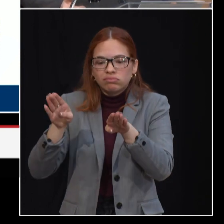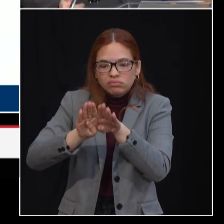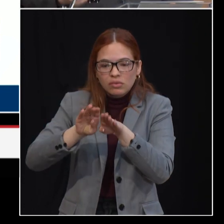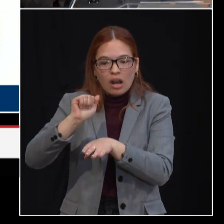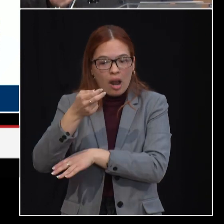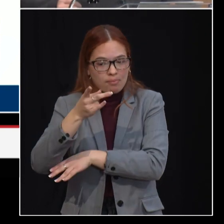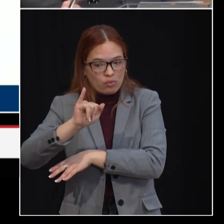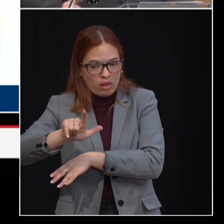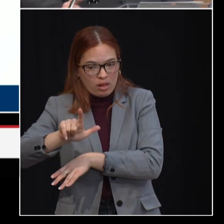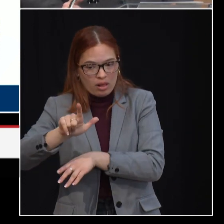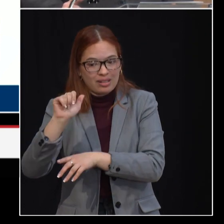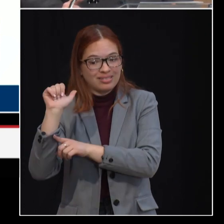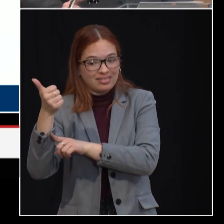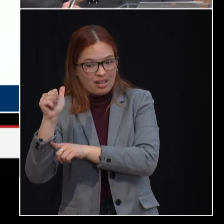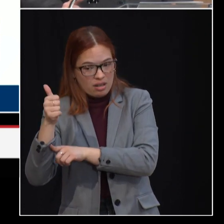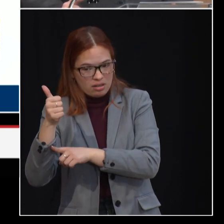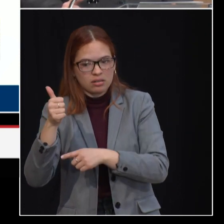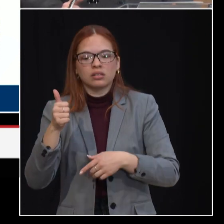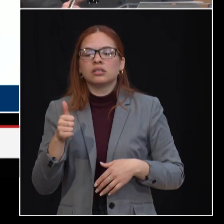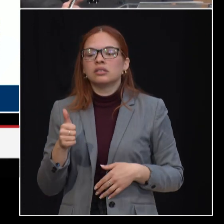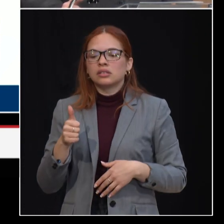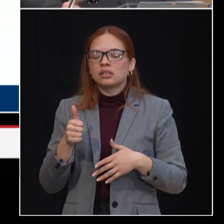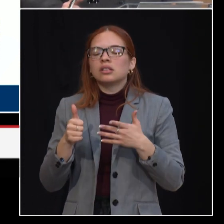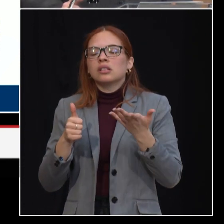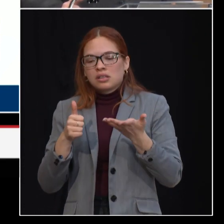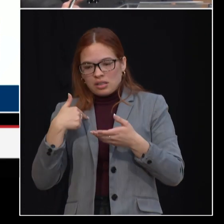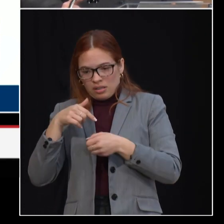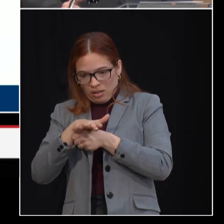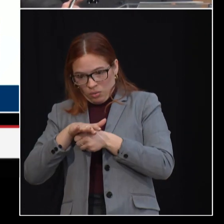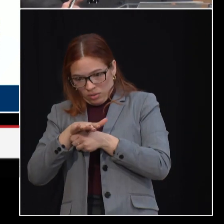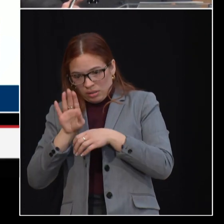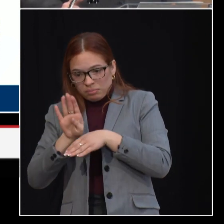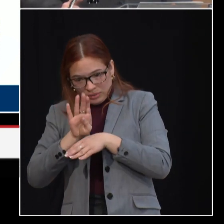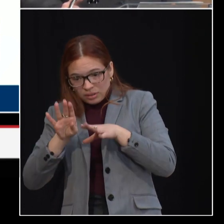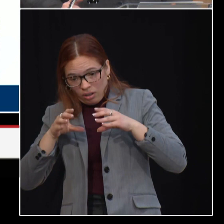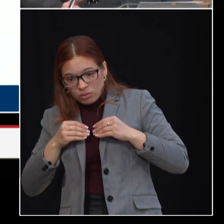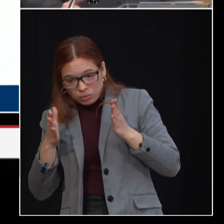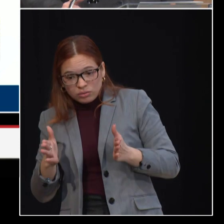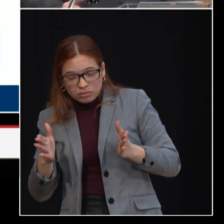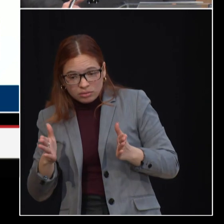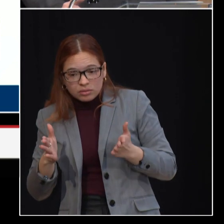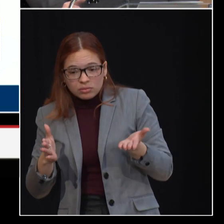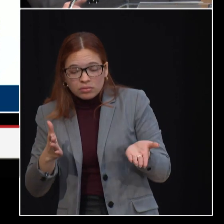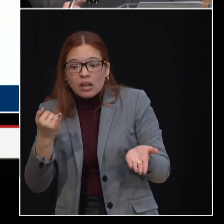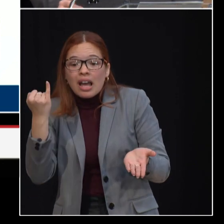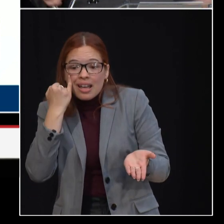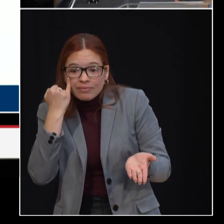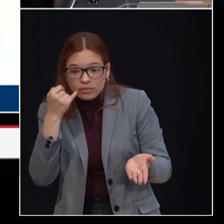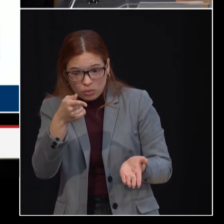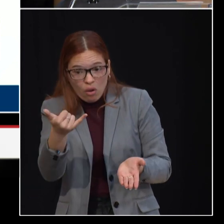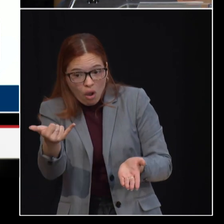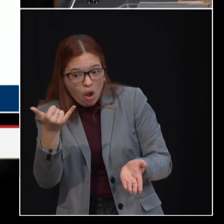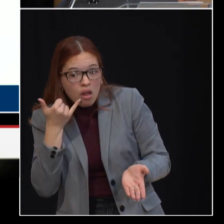million years to be filling out these things. If it takes you 10 minutes, call me and let me know, okay? So listen